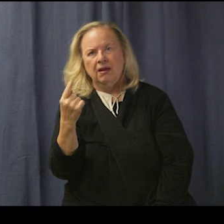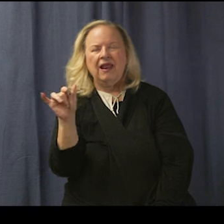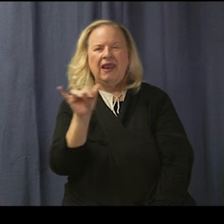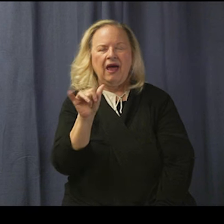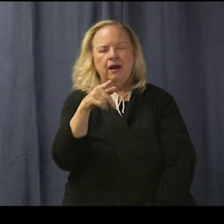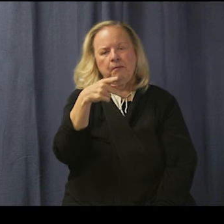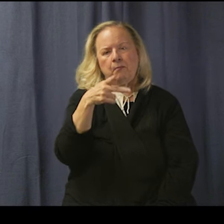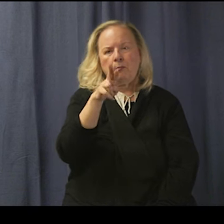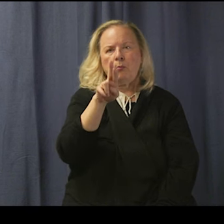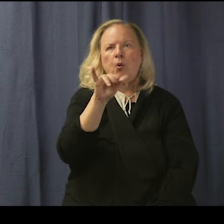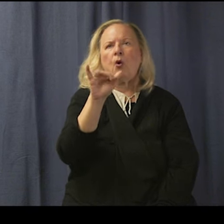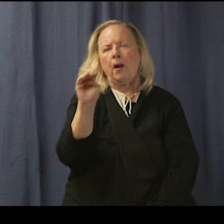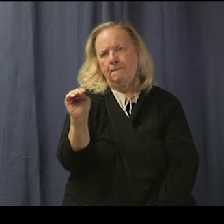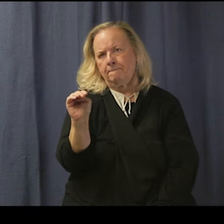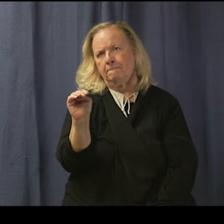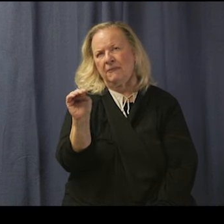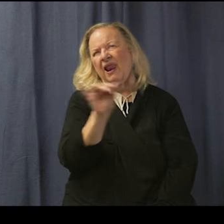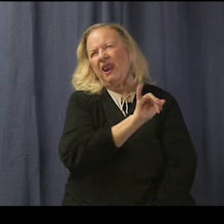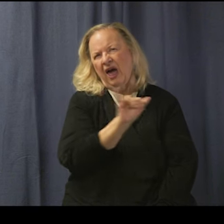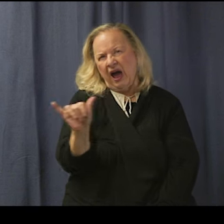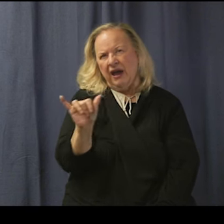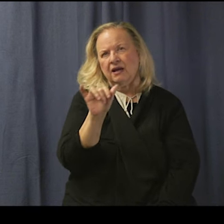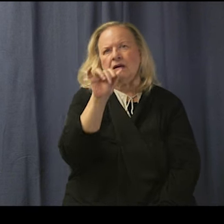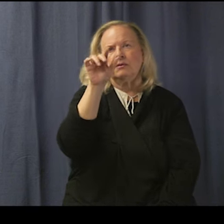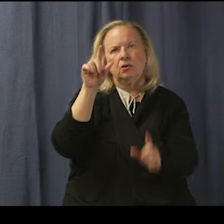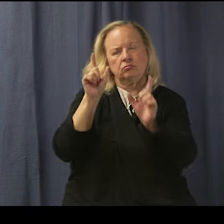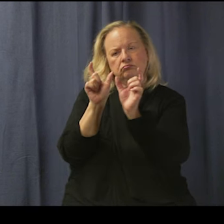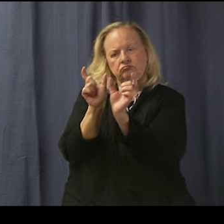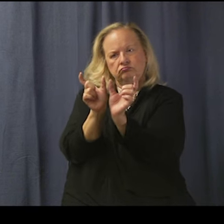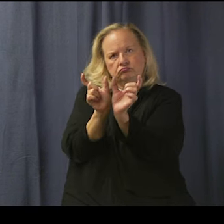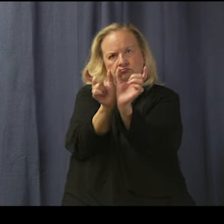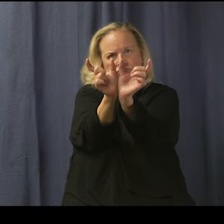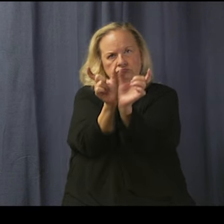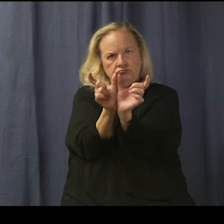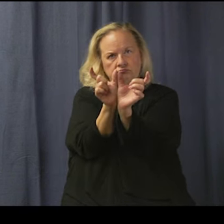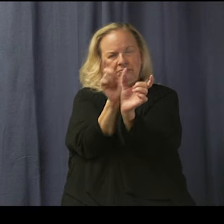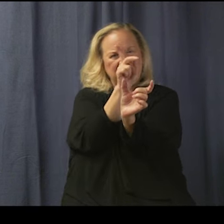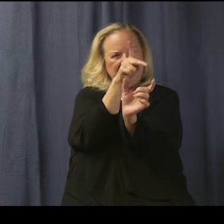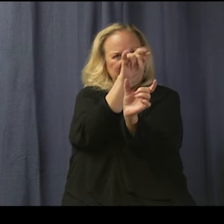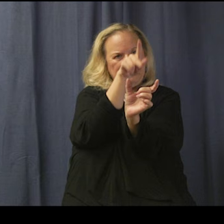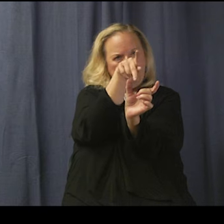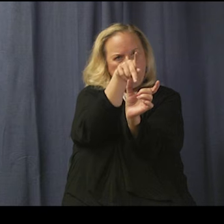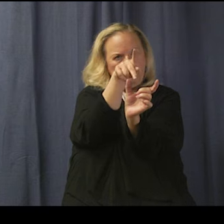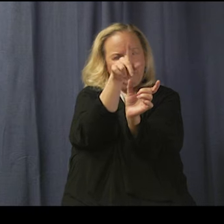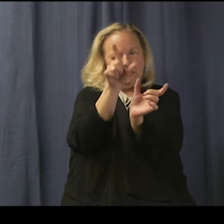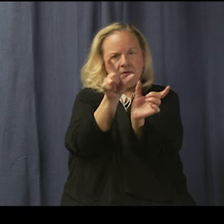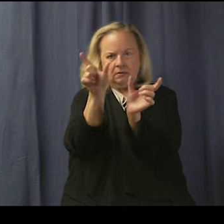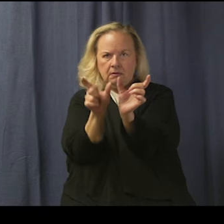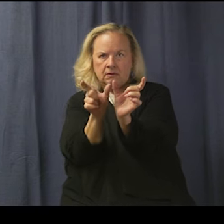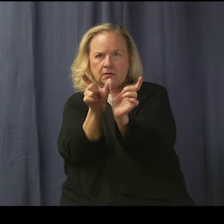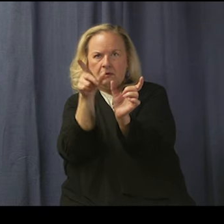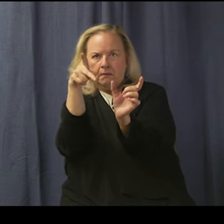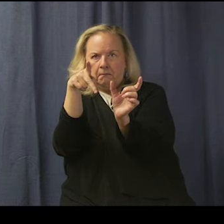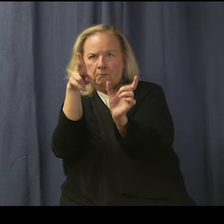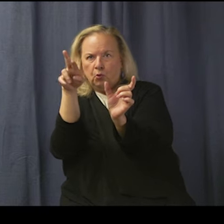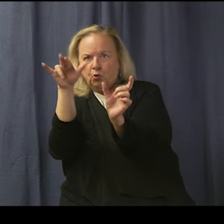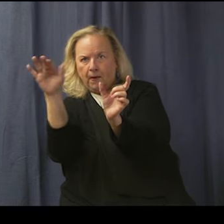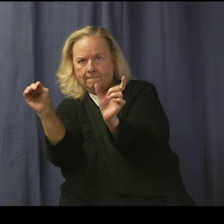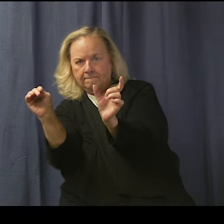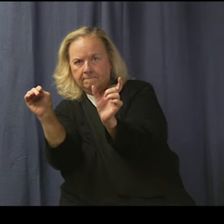Purim. That's what it means. And so in one sense, how is it like Purim? Well, in